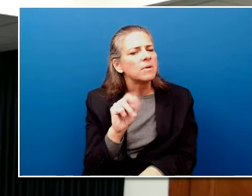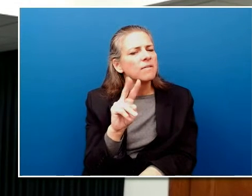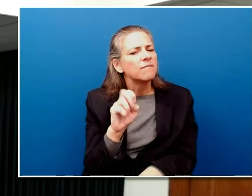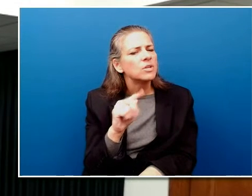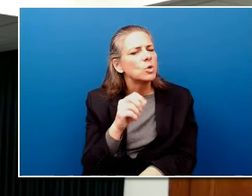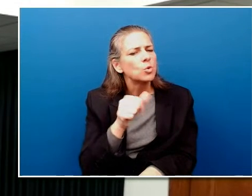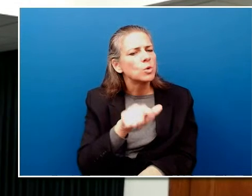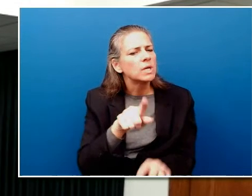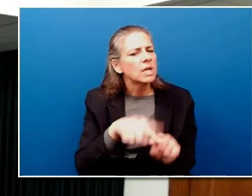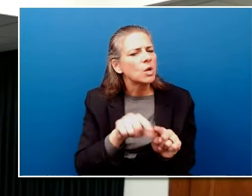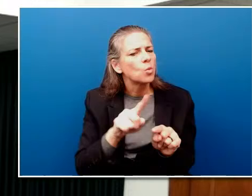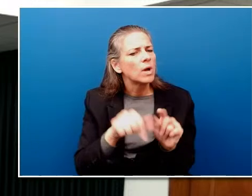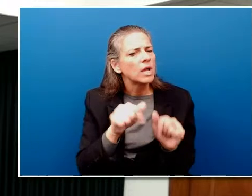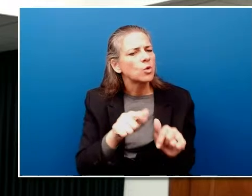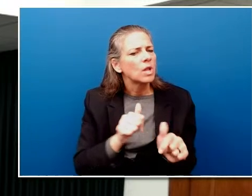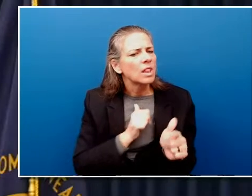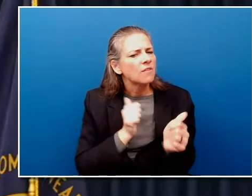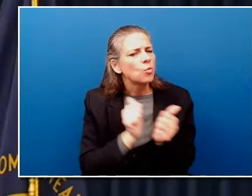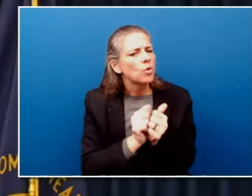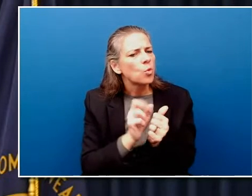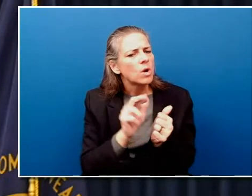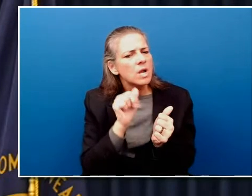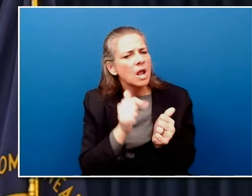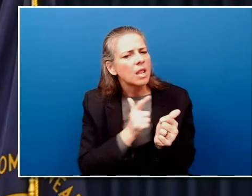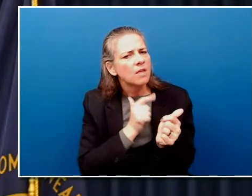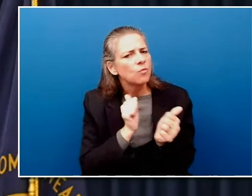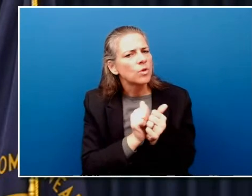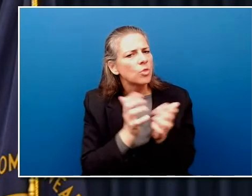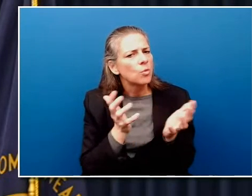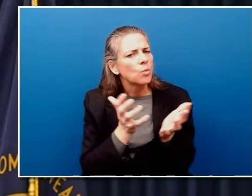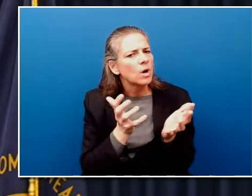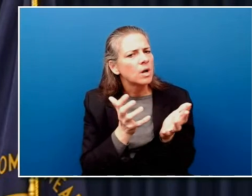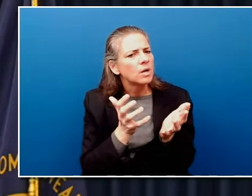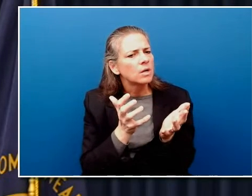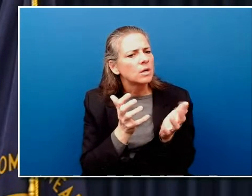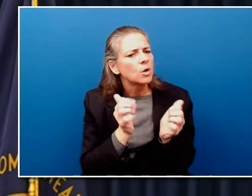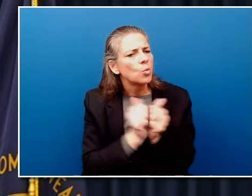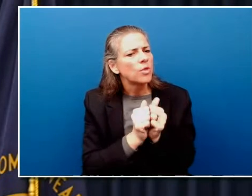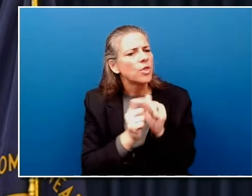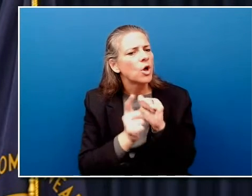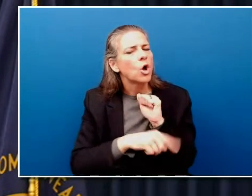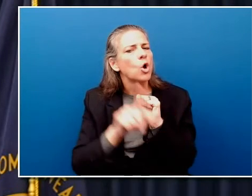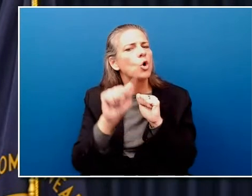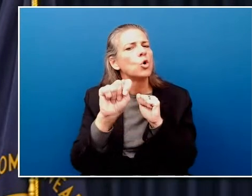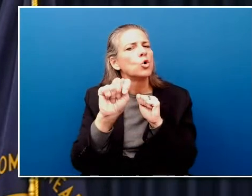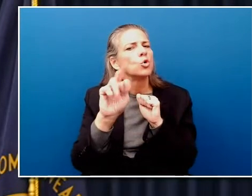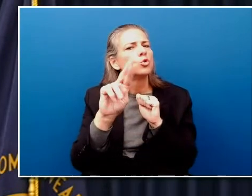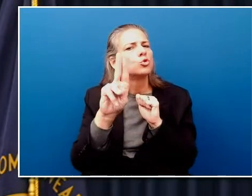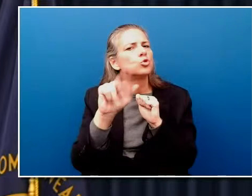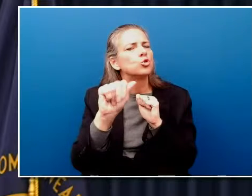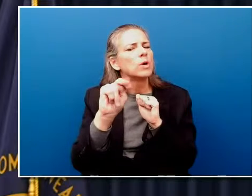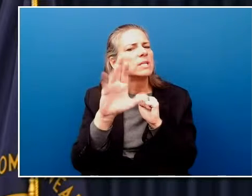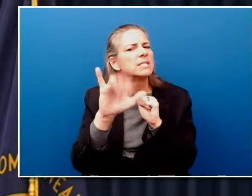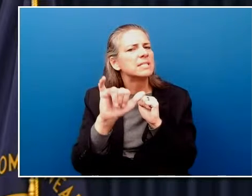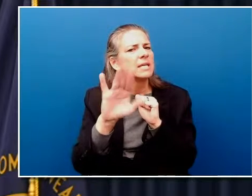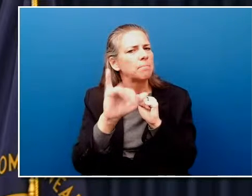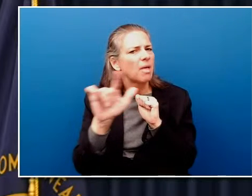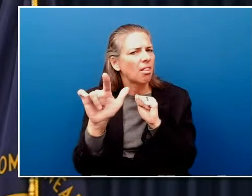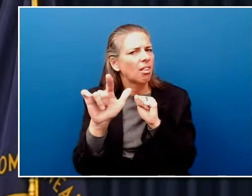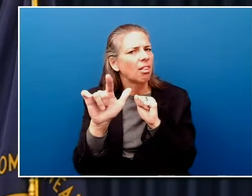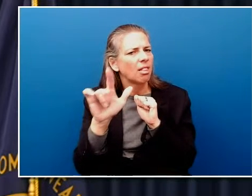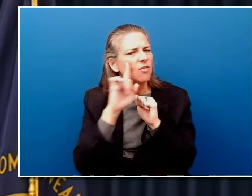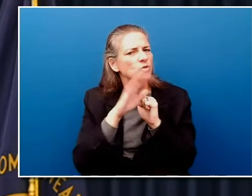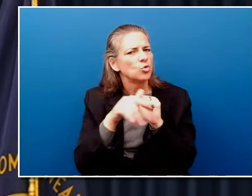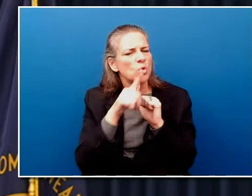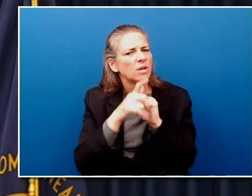live with or not? And my second question is about the truancy bill that requires court intervention after 15 days of